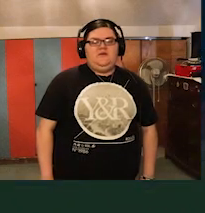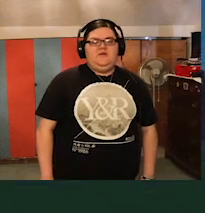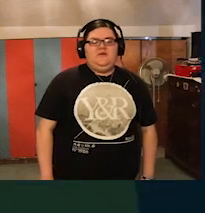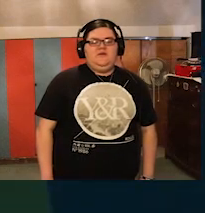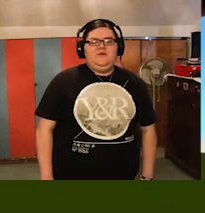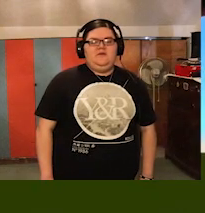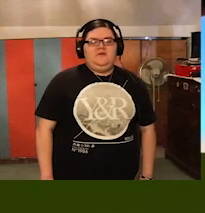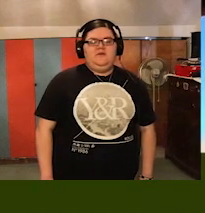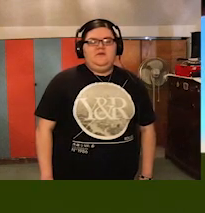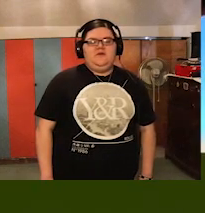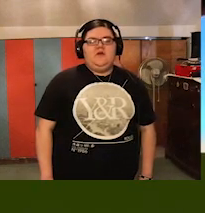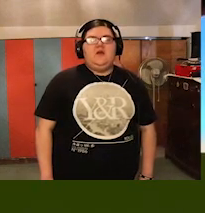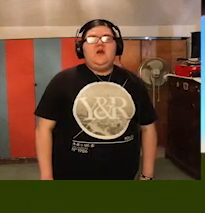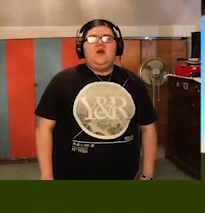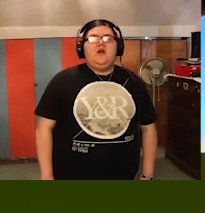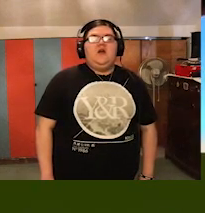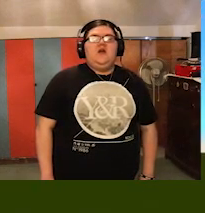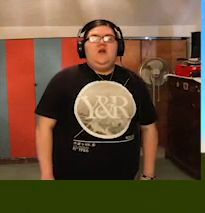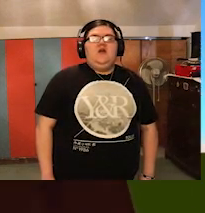The goal again.